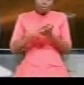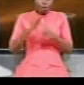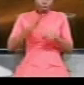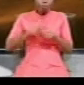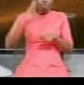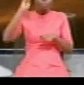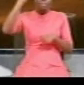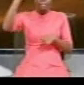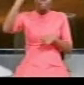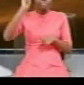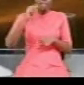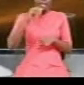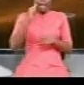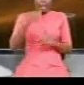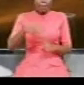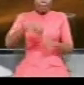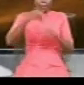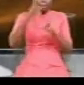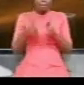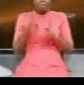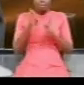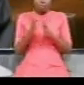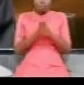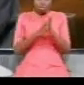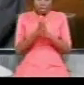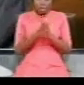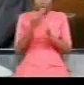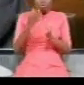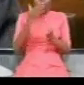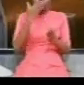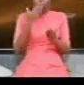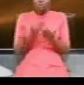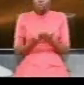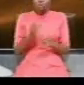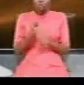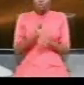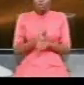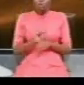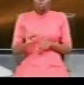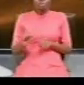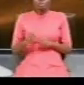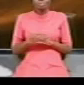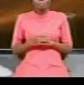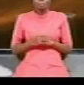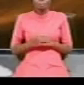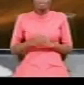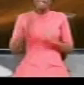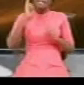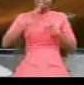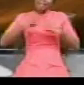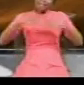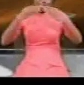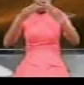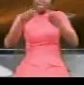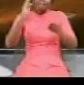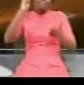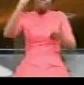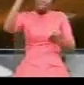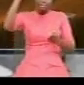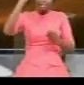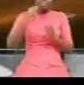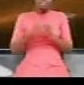unto himself a peculiar people, zealous of good works. He gave